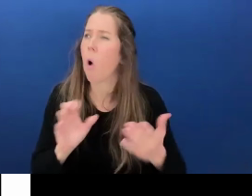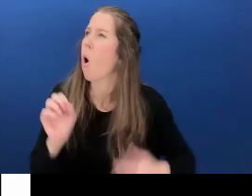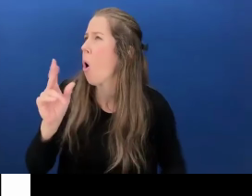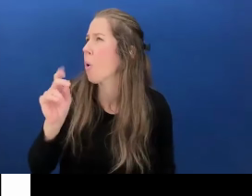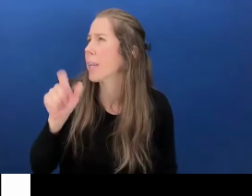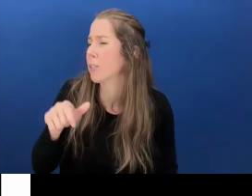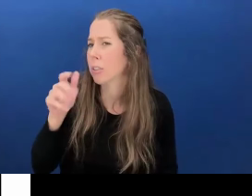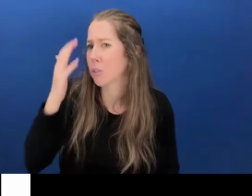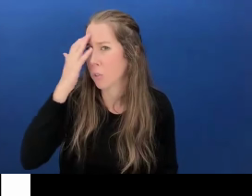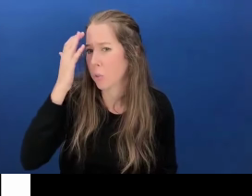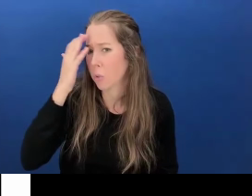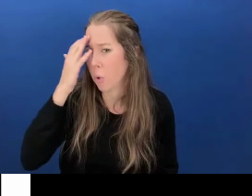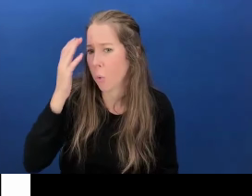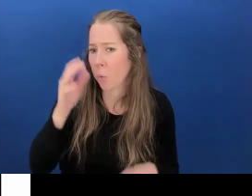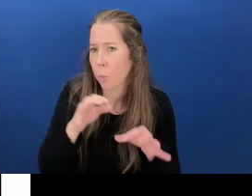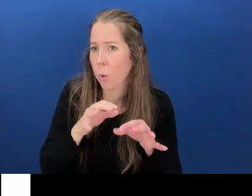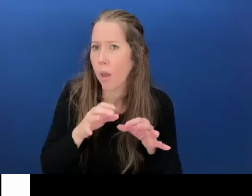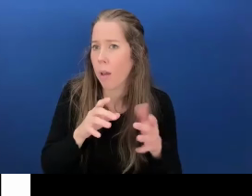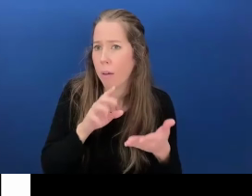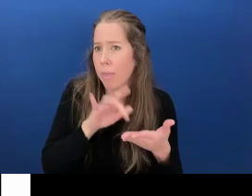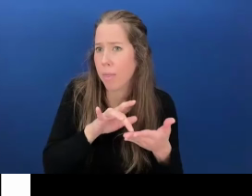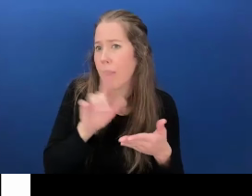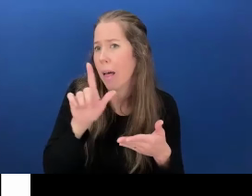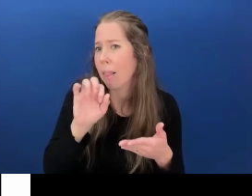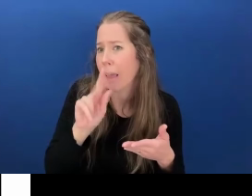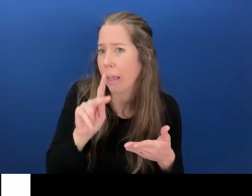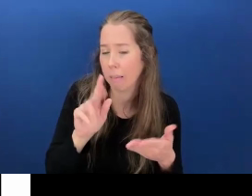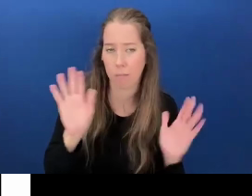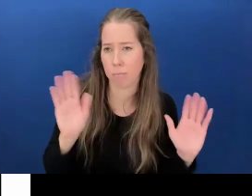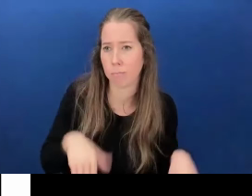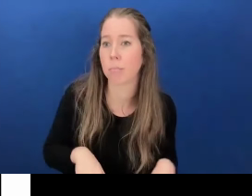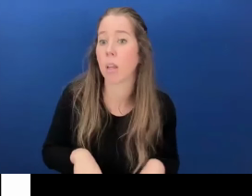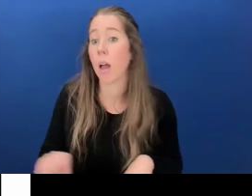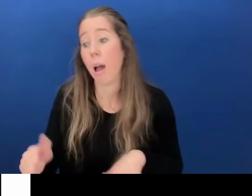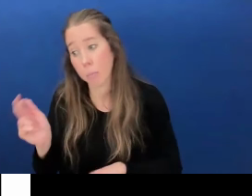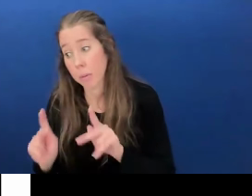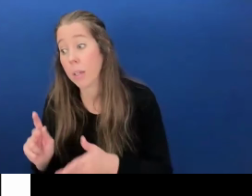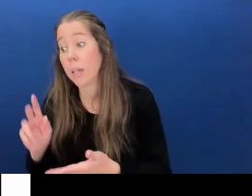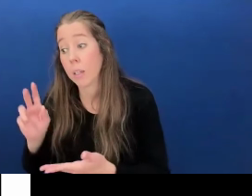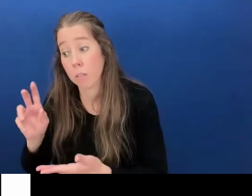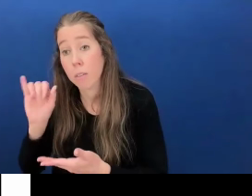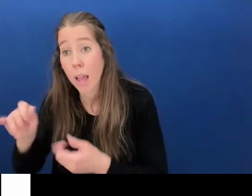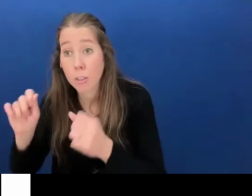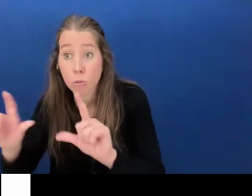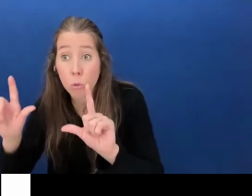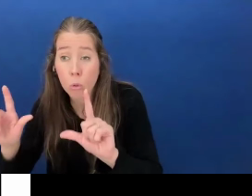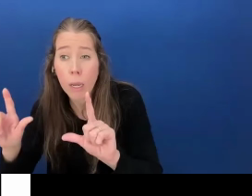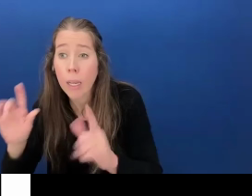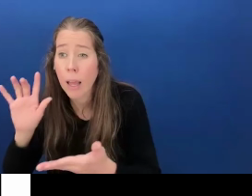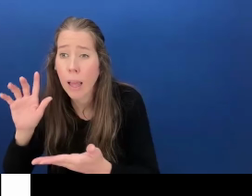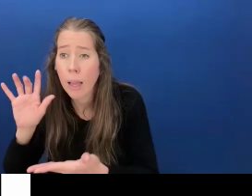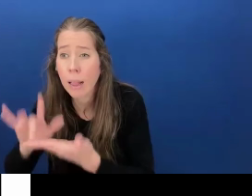where the link was, and they're fine. Other ones are, you're telling them, all right, I need you to click on this part of the screen, and they say, what's